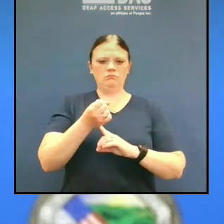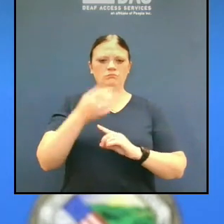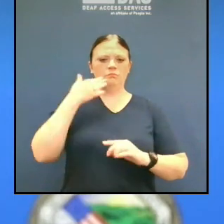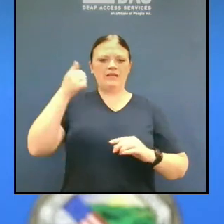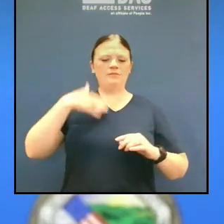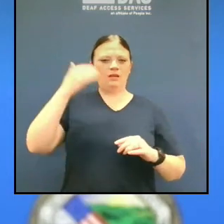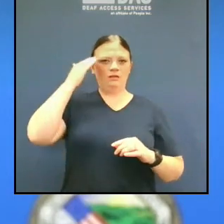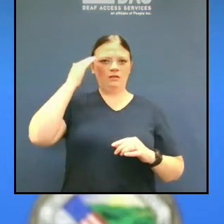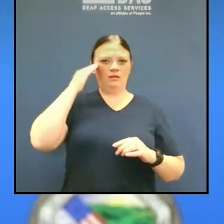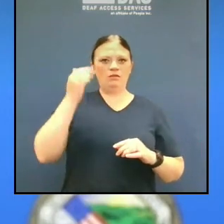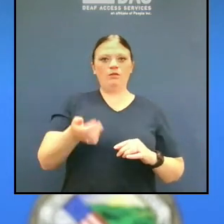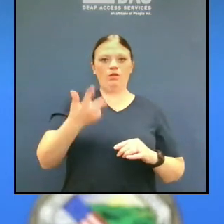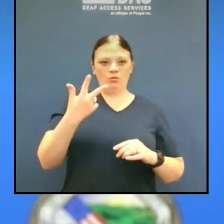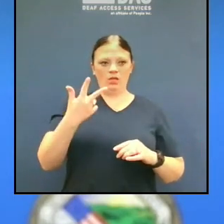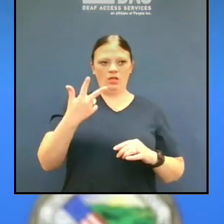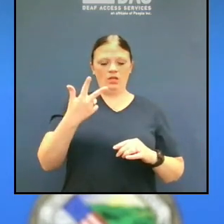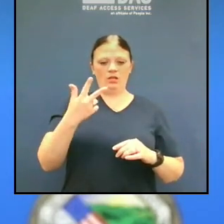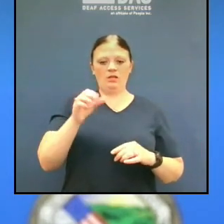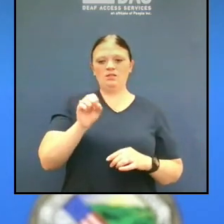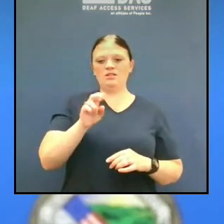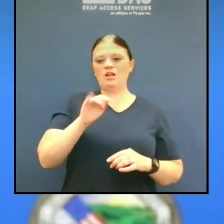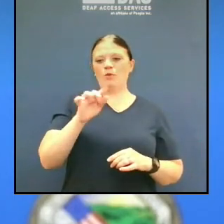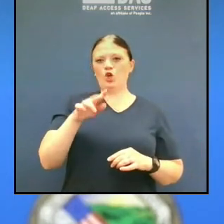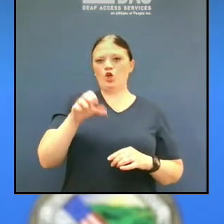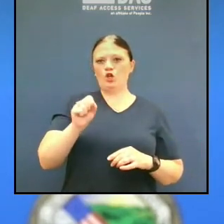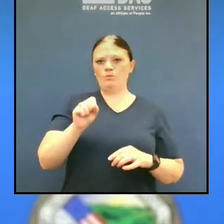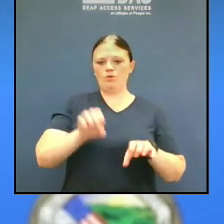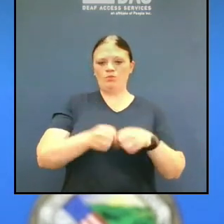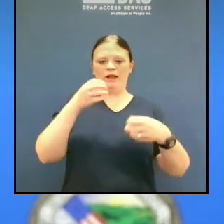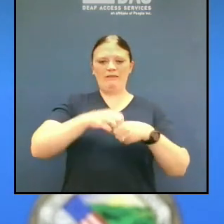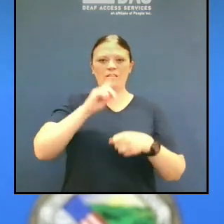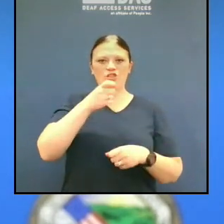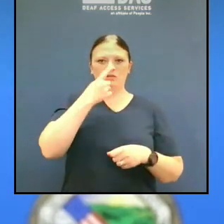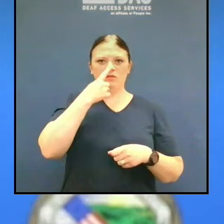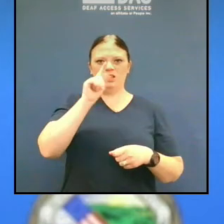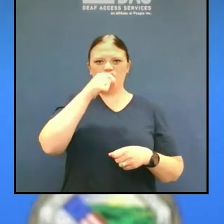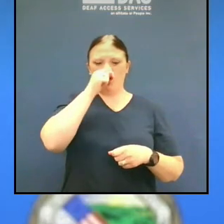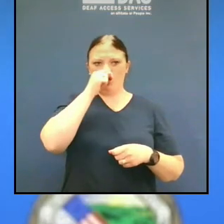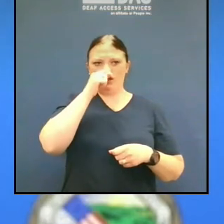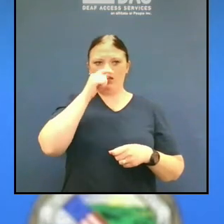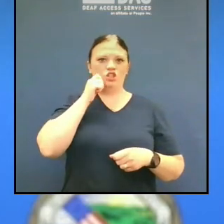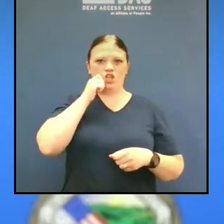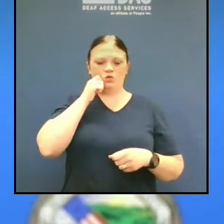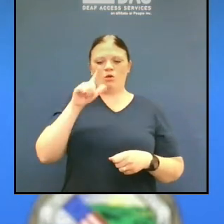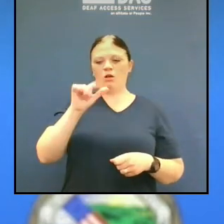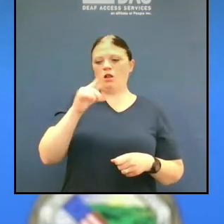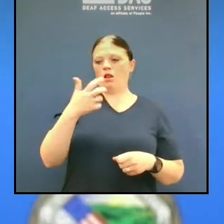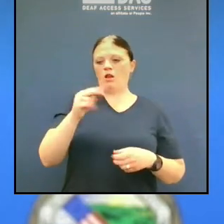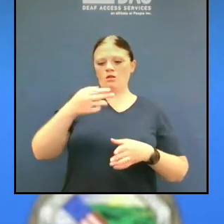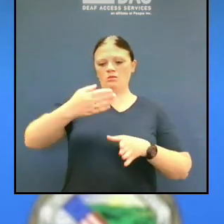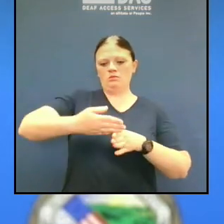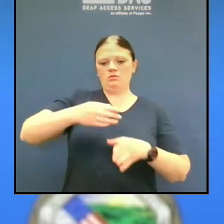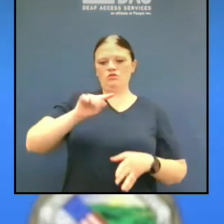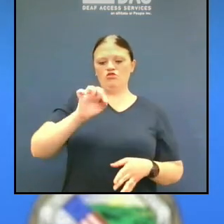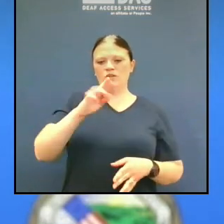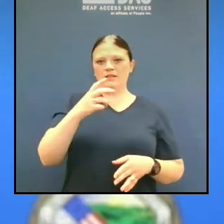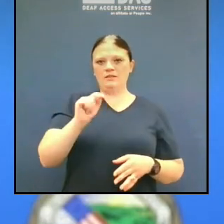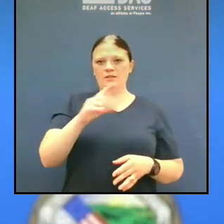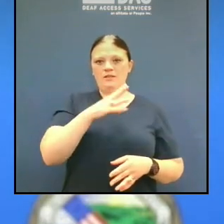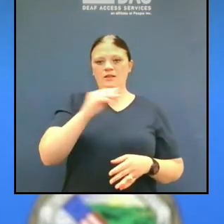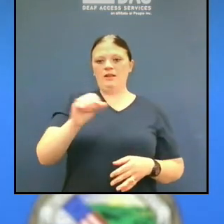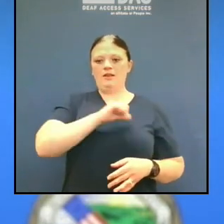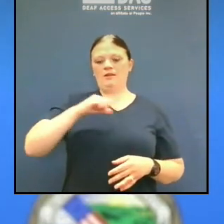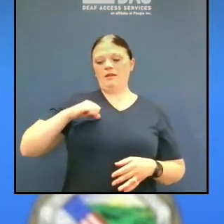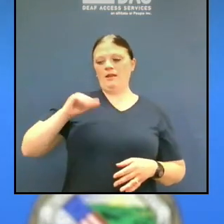in the suburbs of break-ins at Target, one in Cheektowaga at Lawson and Transit, another one in Amherst on